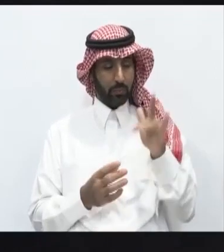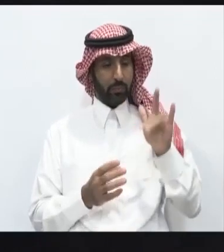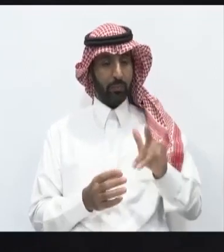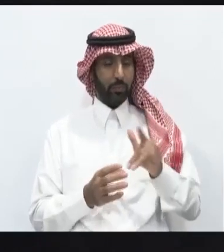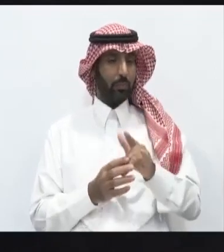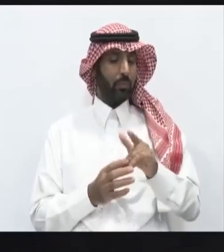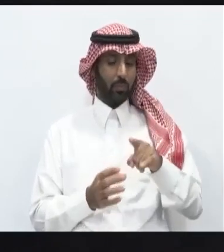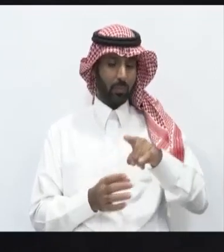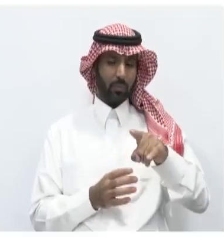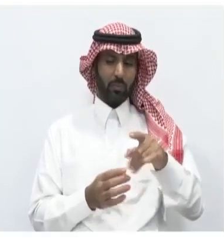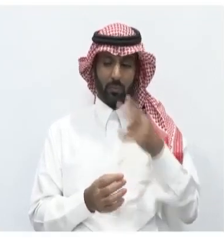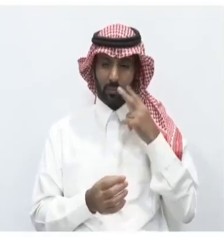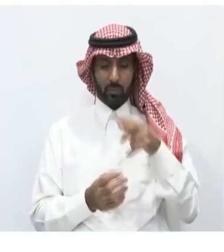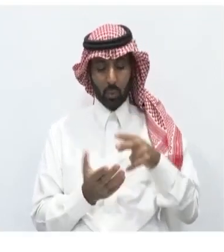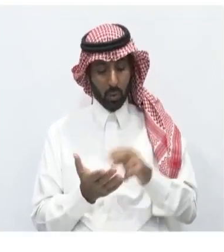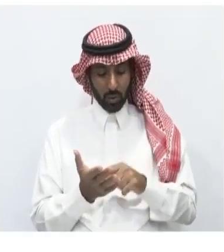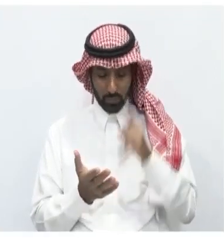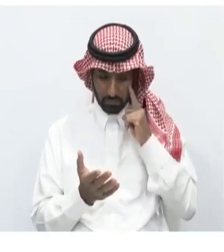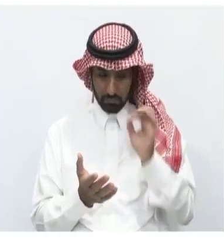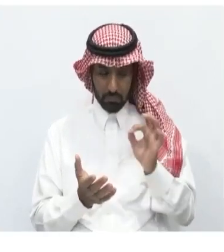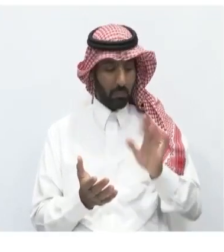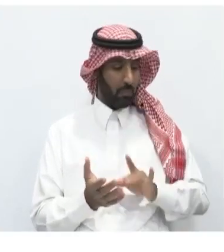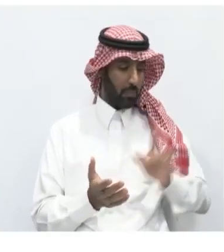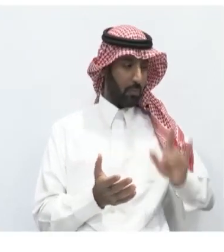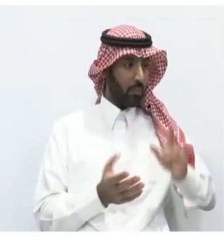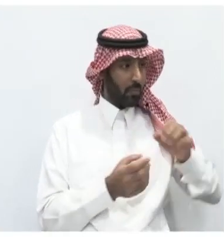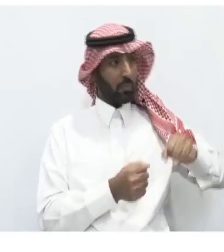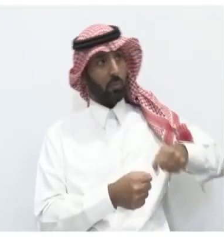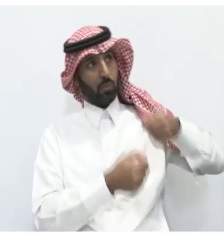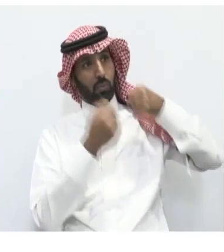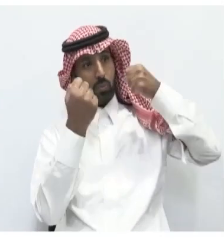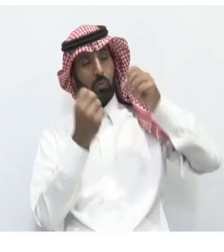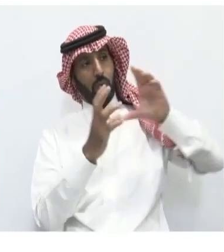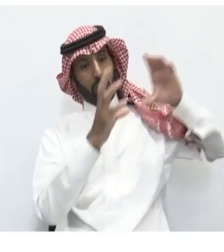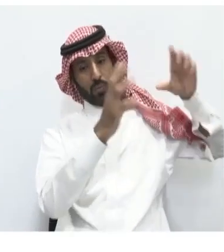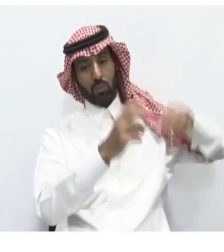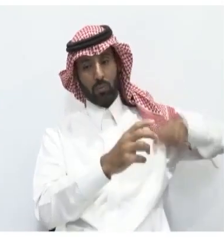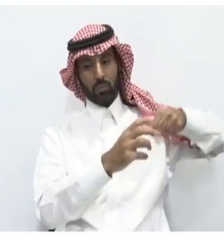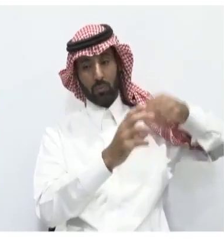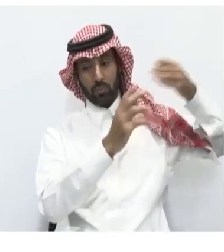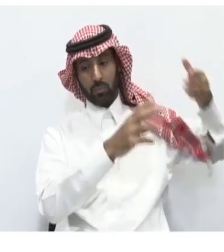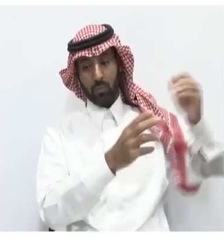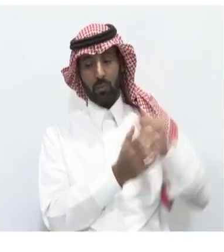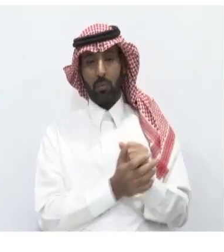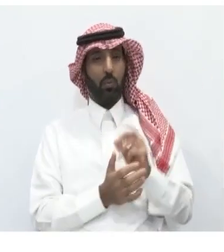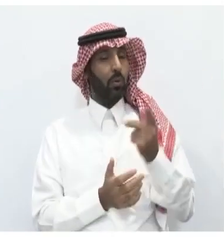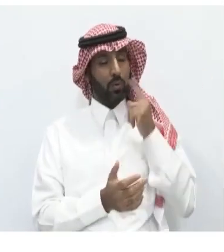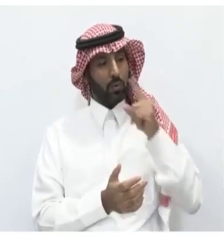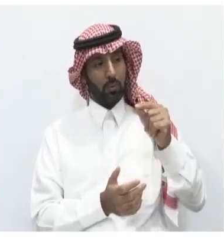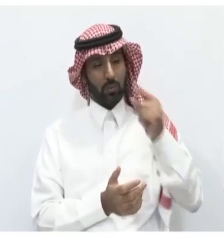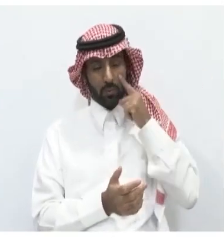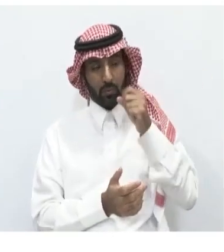our bags in the luggage place. Do you have to sit in your assigned seat? Yes, of course. Do you prefer a window or an aisle